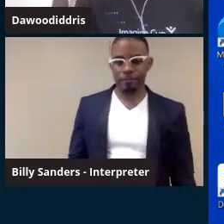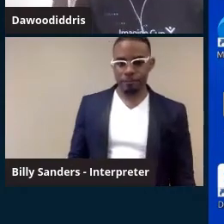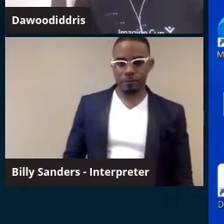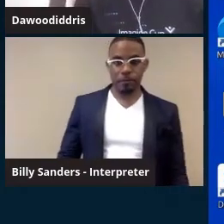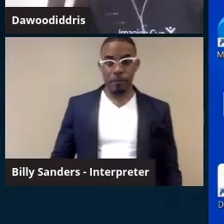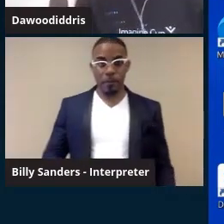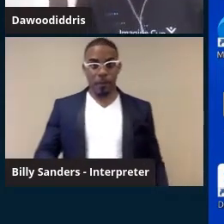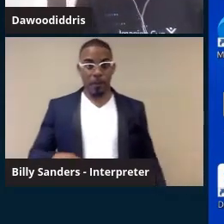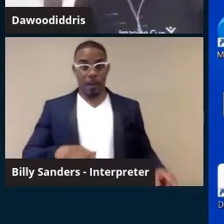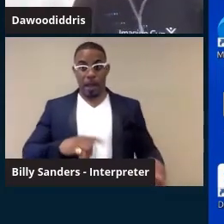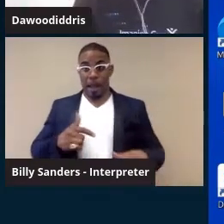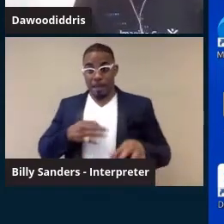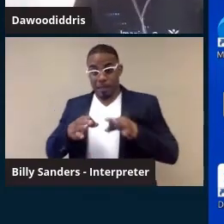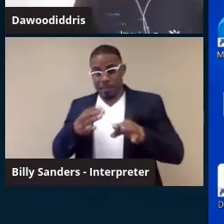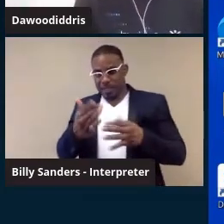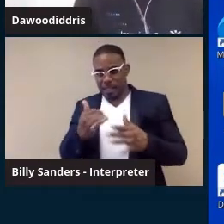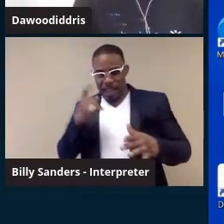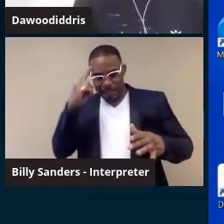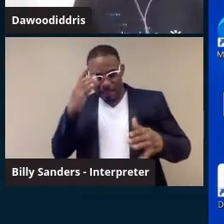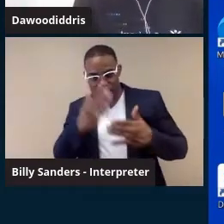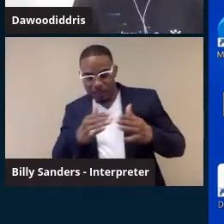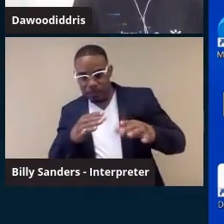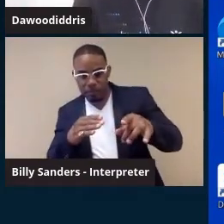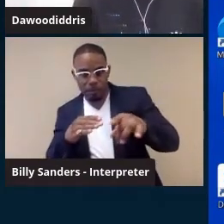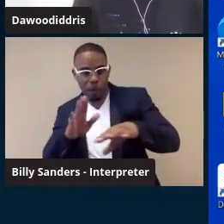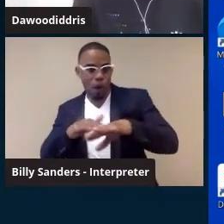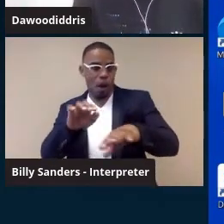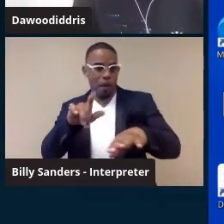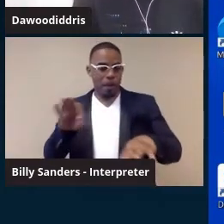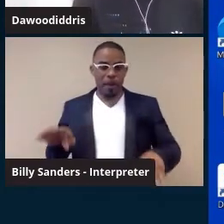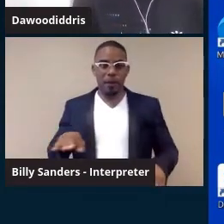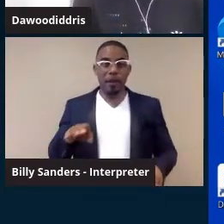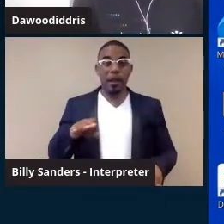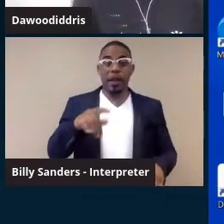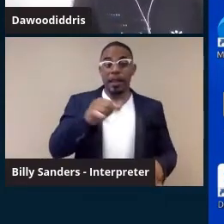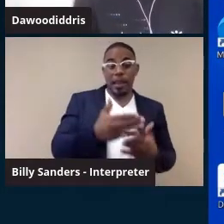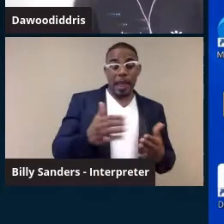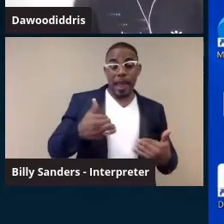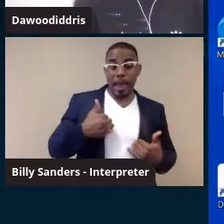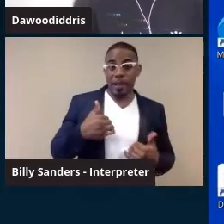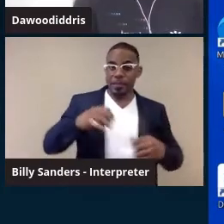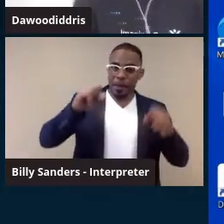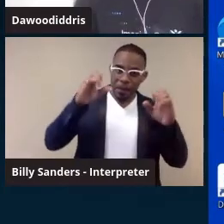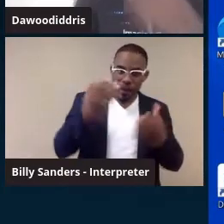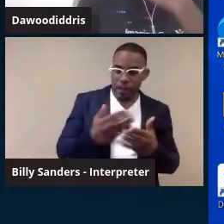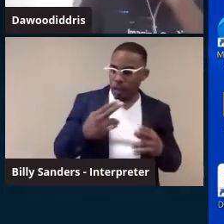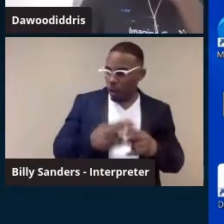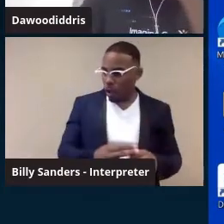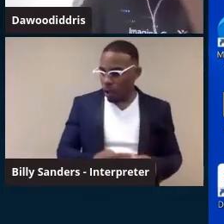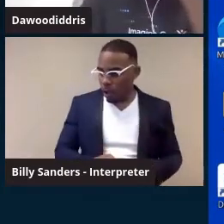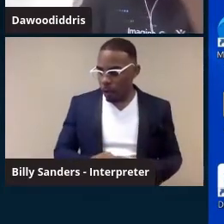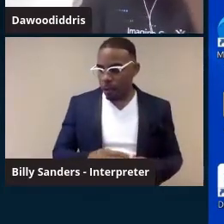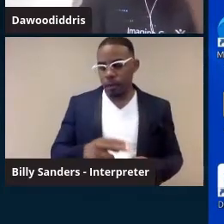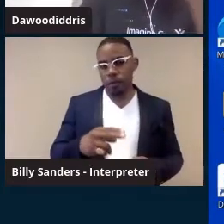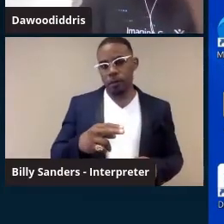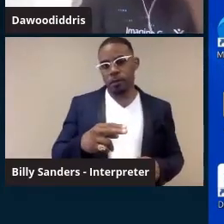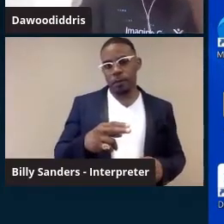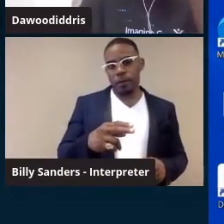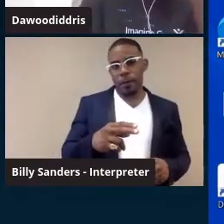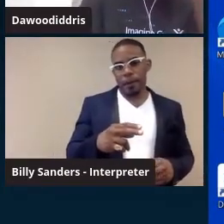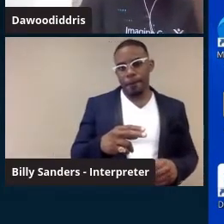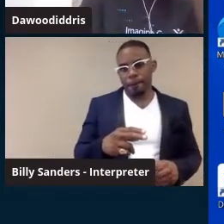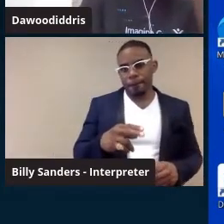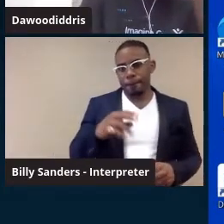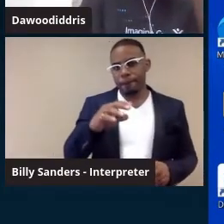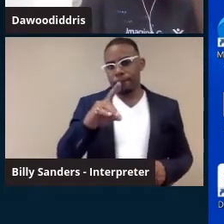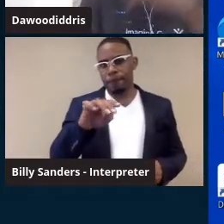tell you something. You check up on some of his blog, and Scott actually has this amazing thing called Windows Terminal push that